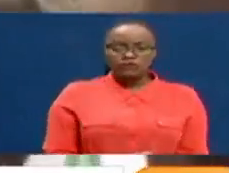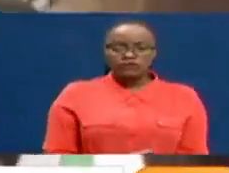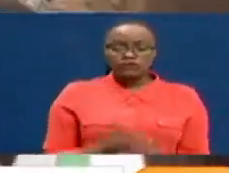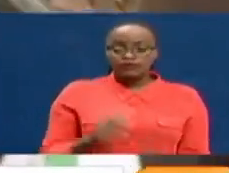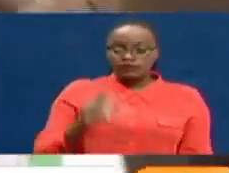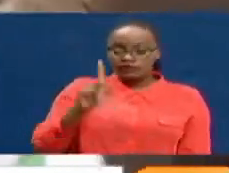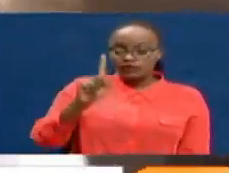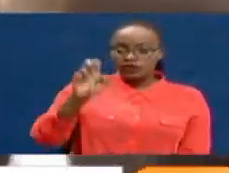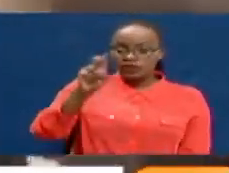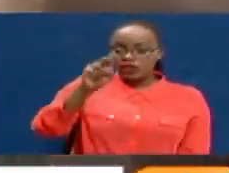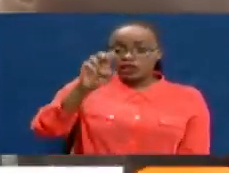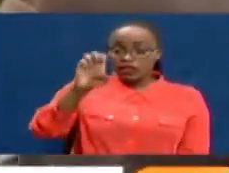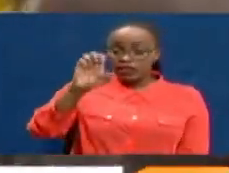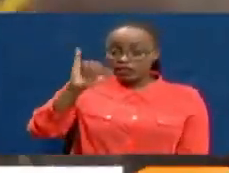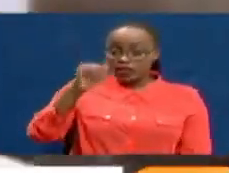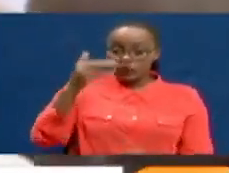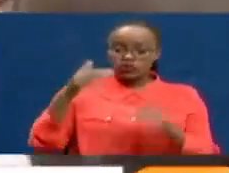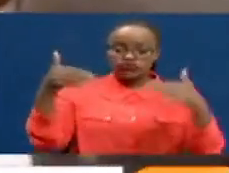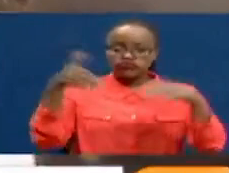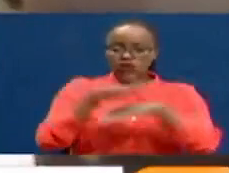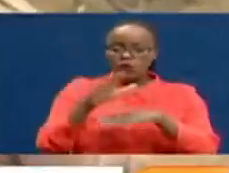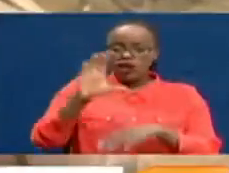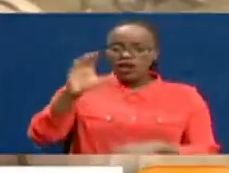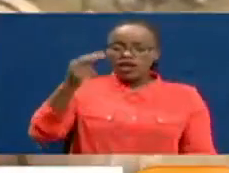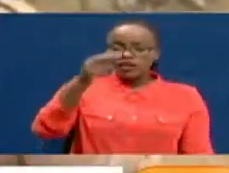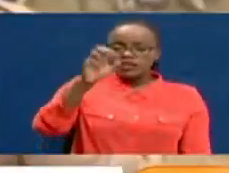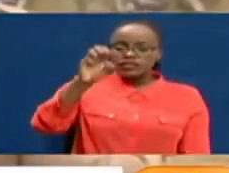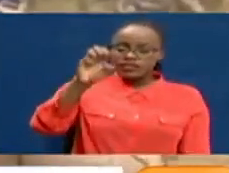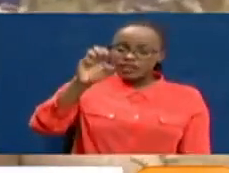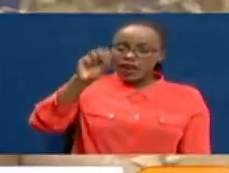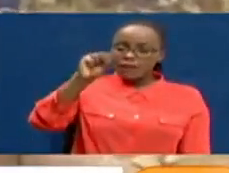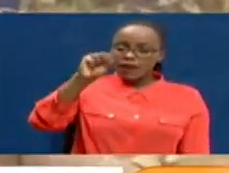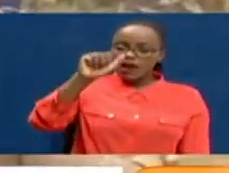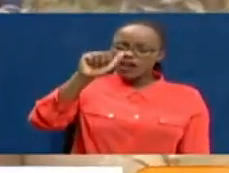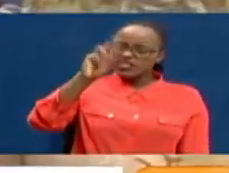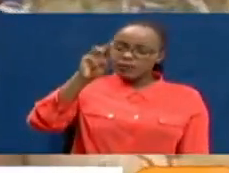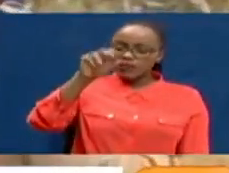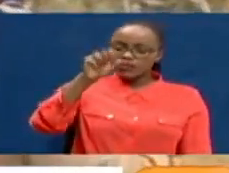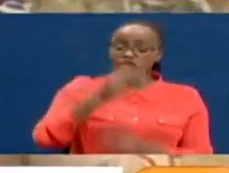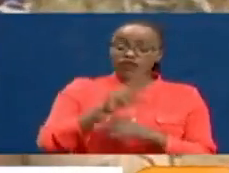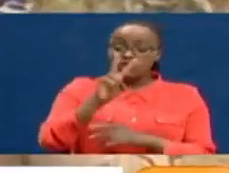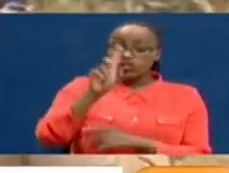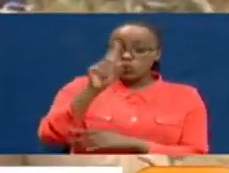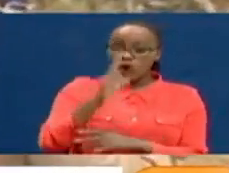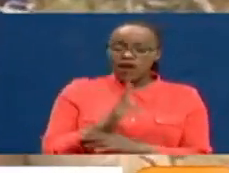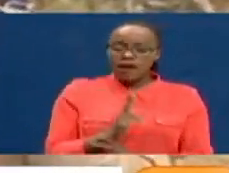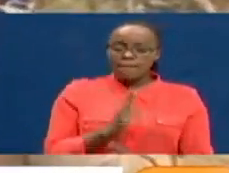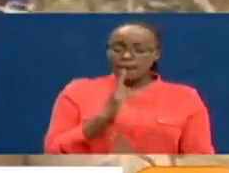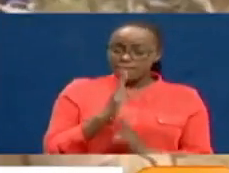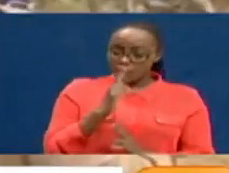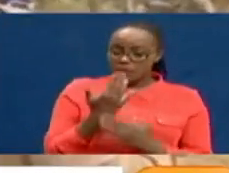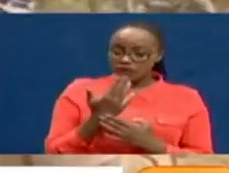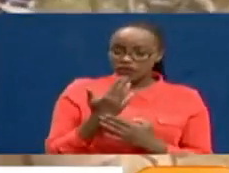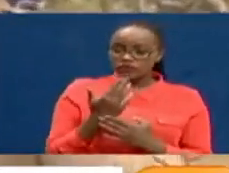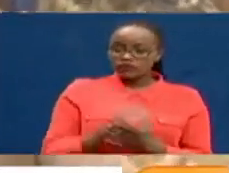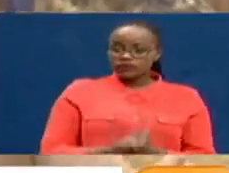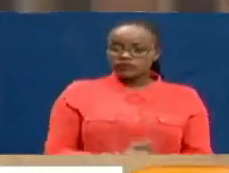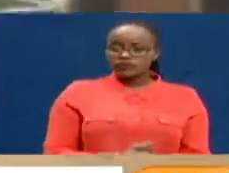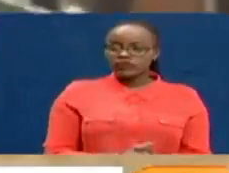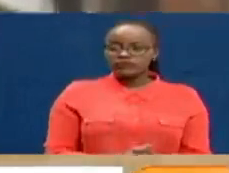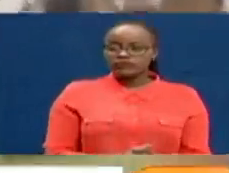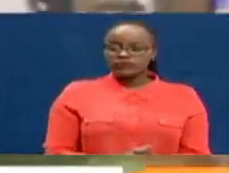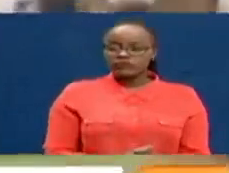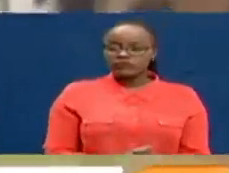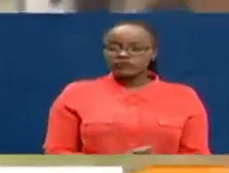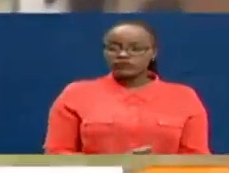Sergeant Kenei was buried at his rural home in Chemasis after a 21-gun salute by fellow police officers.